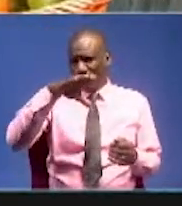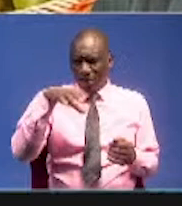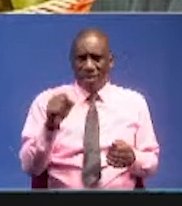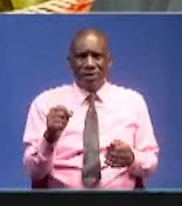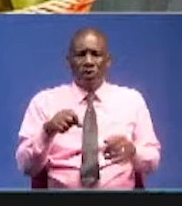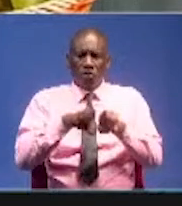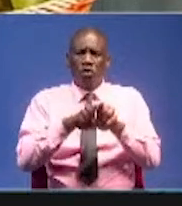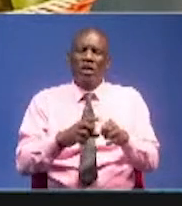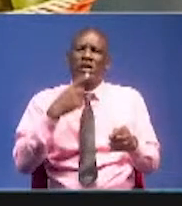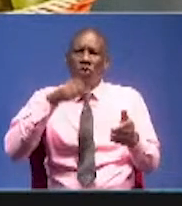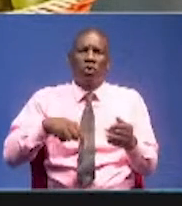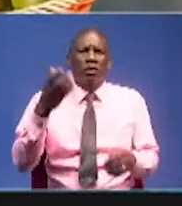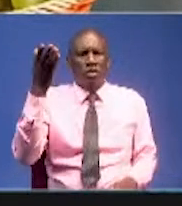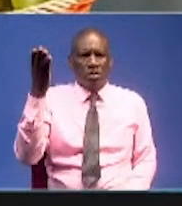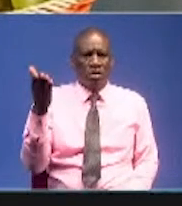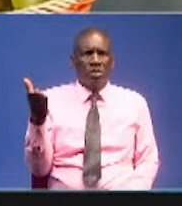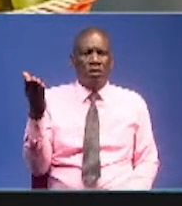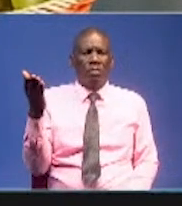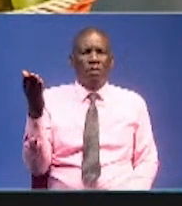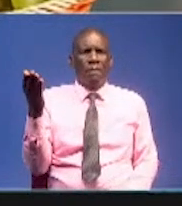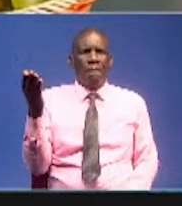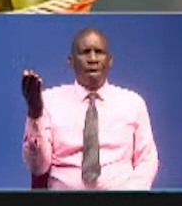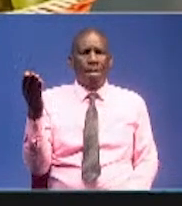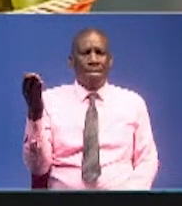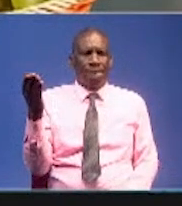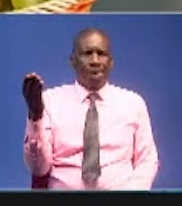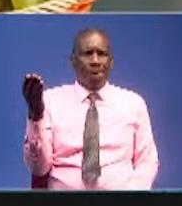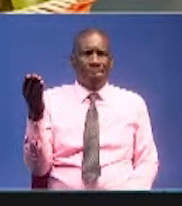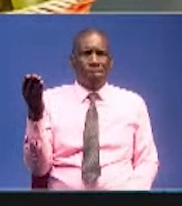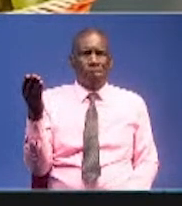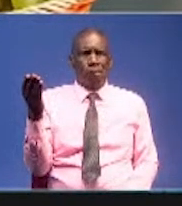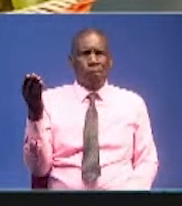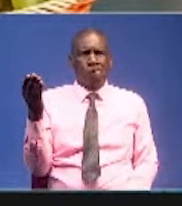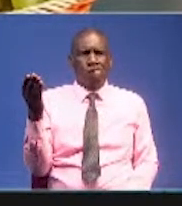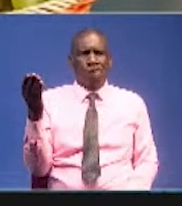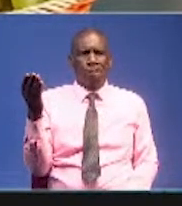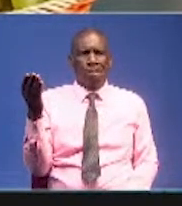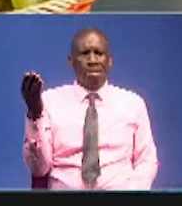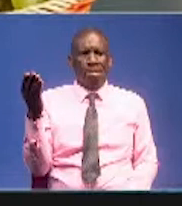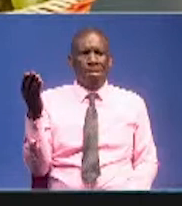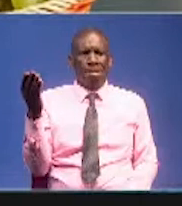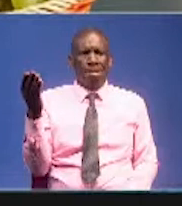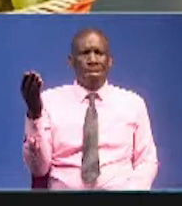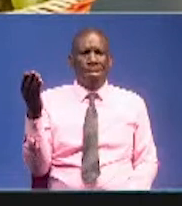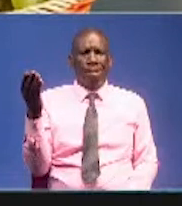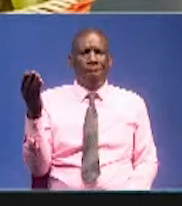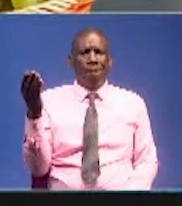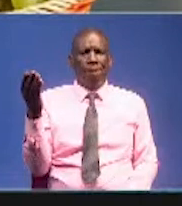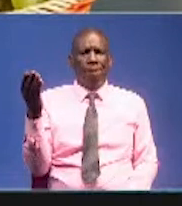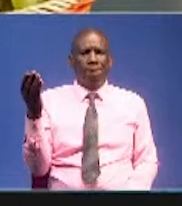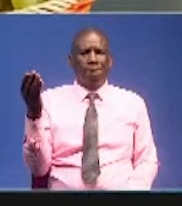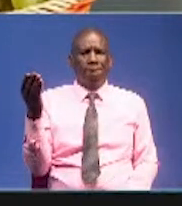shall prescribe regulations providing for the procedure for licensing, the appeal process in case of refusal or denial